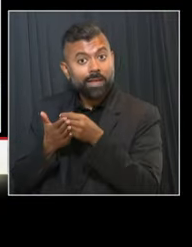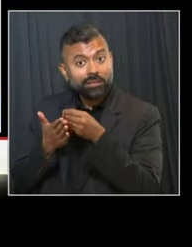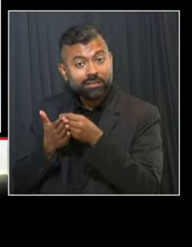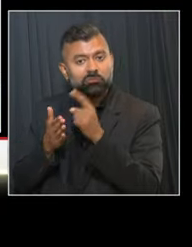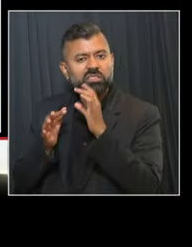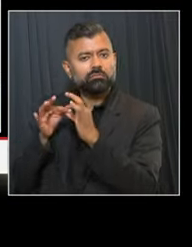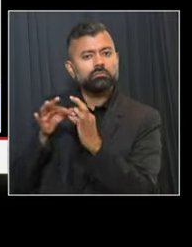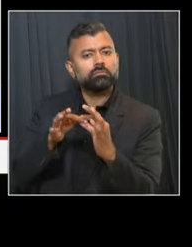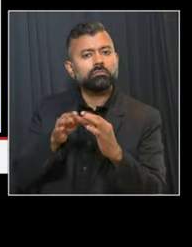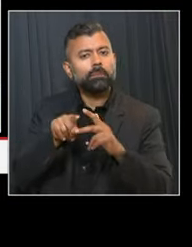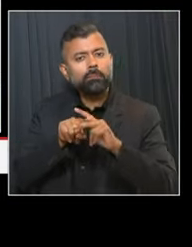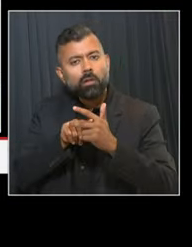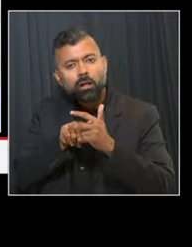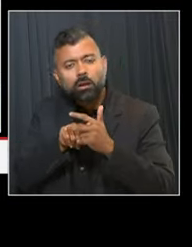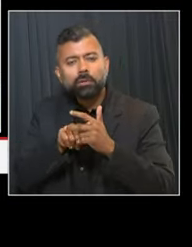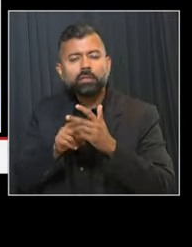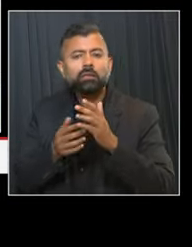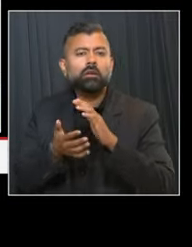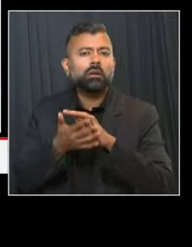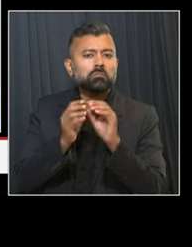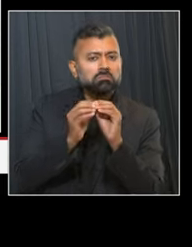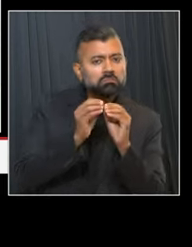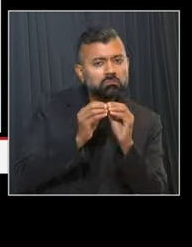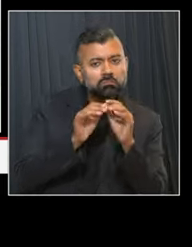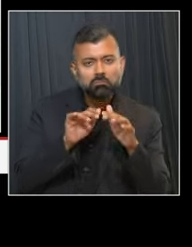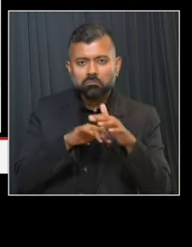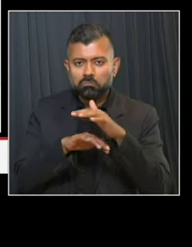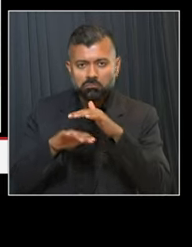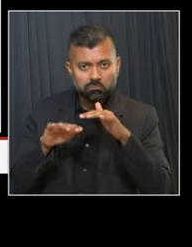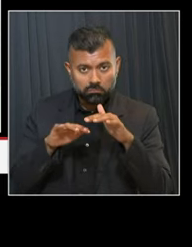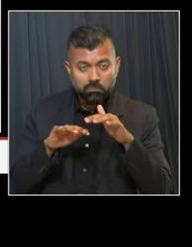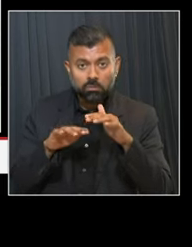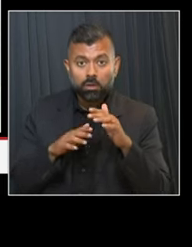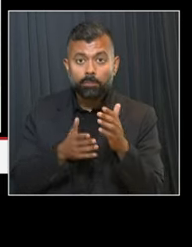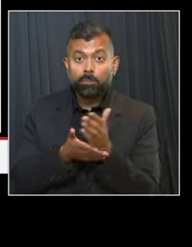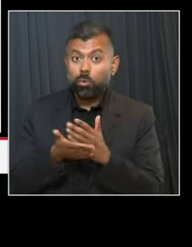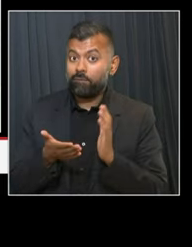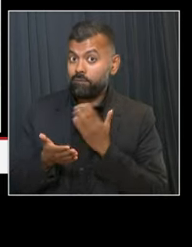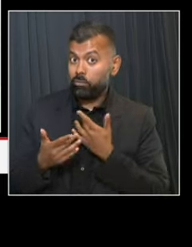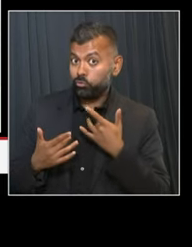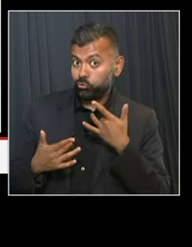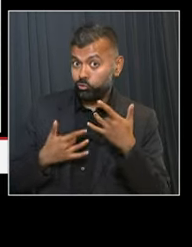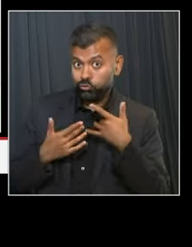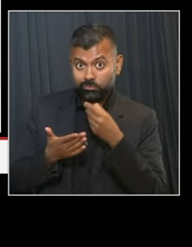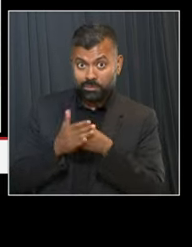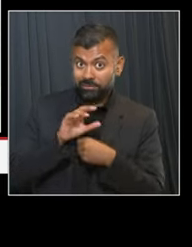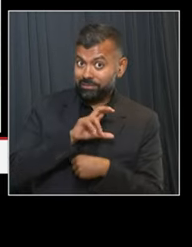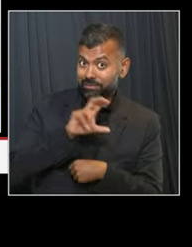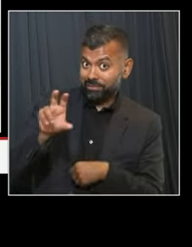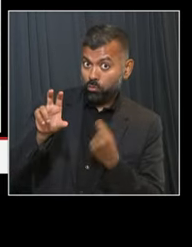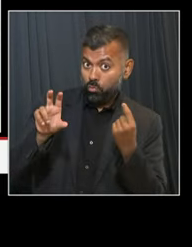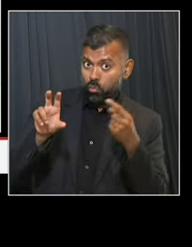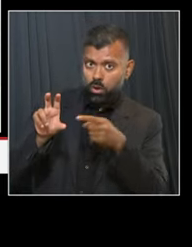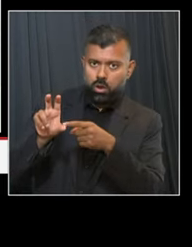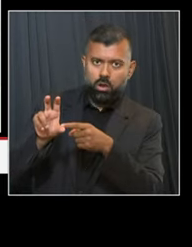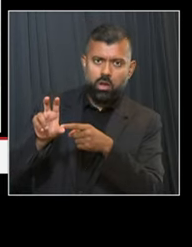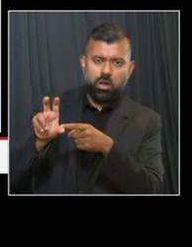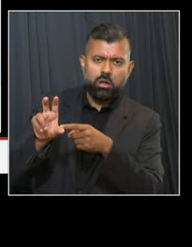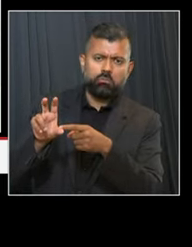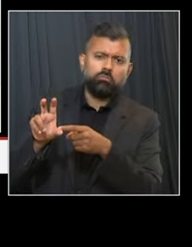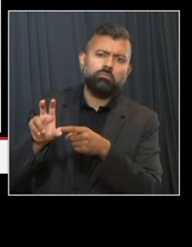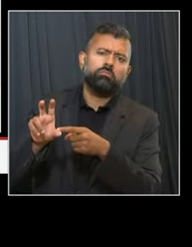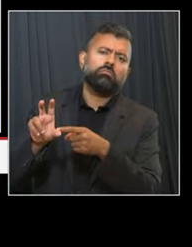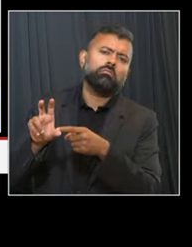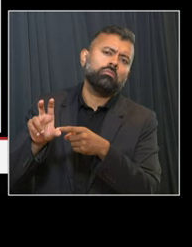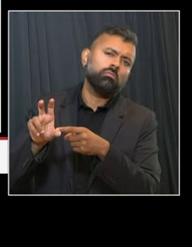we had about that investment was not the investment itself, but of how it sort of started to walk the line of